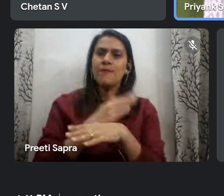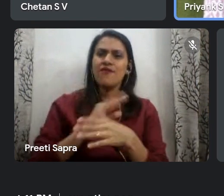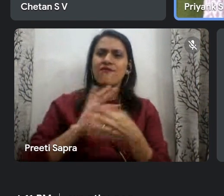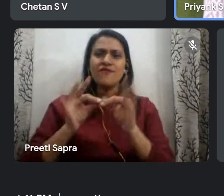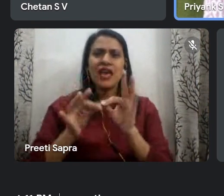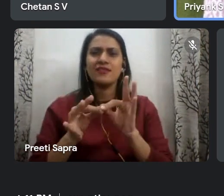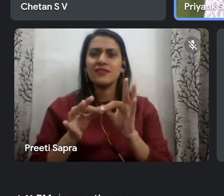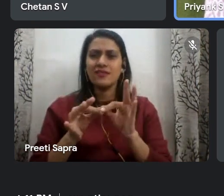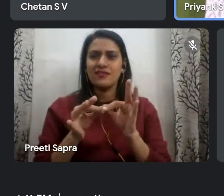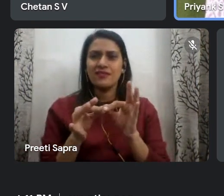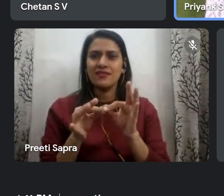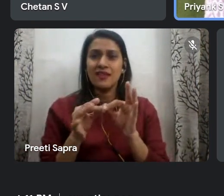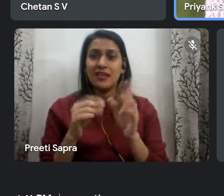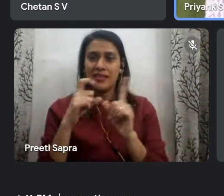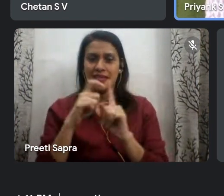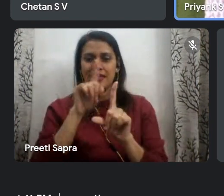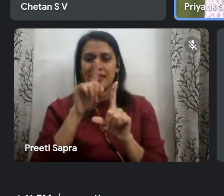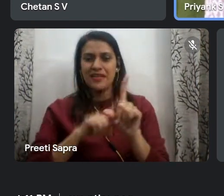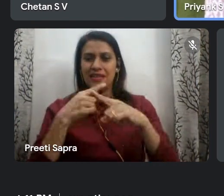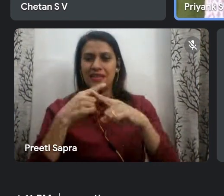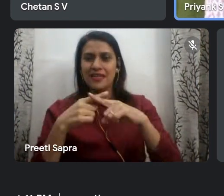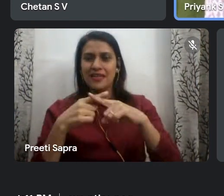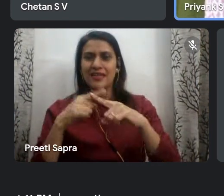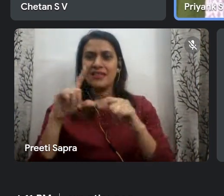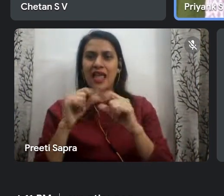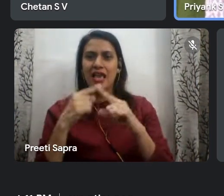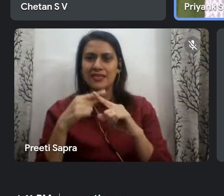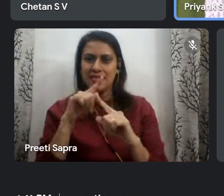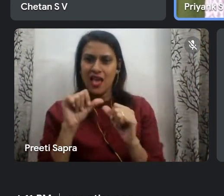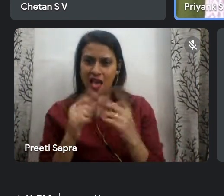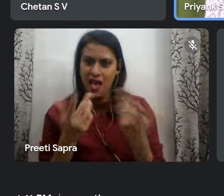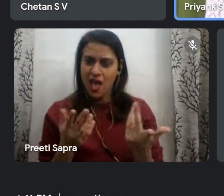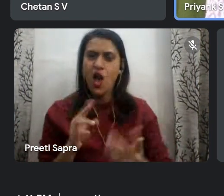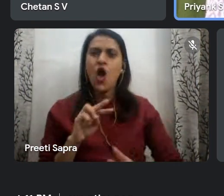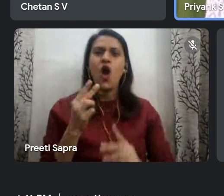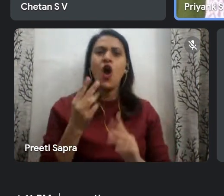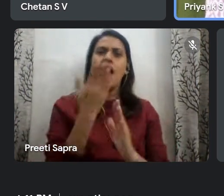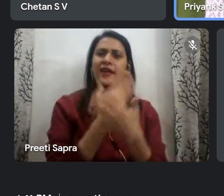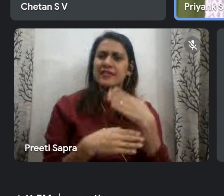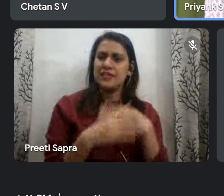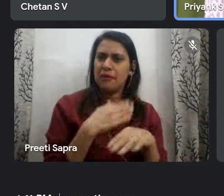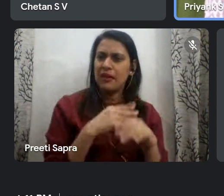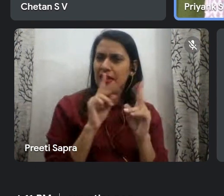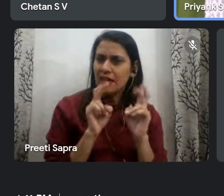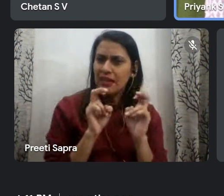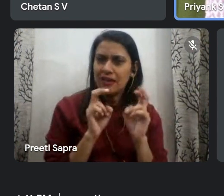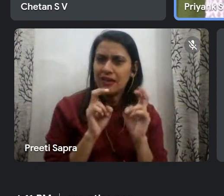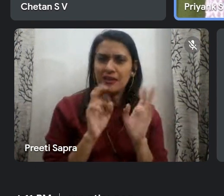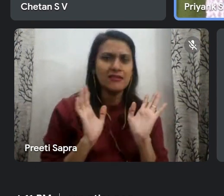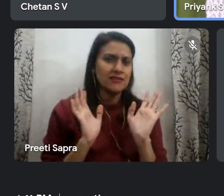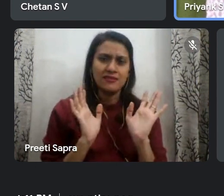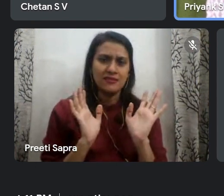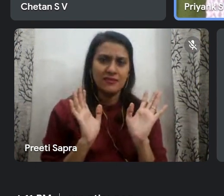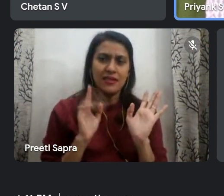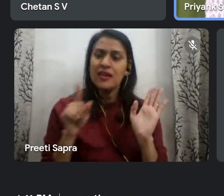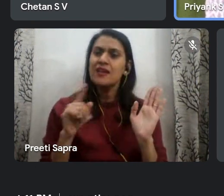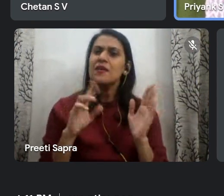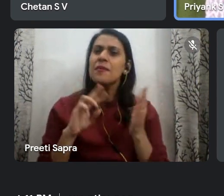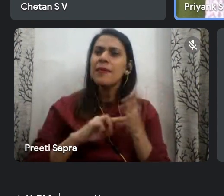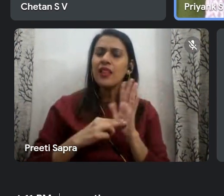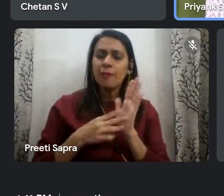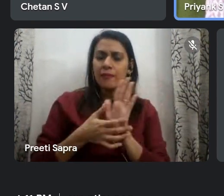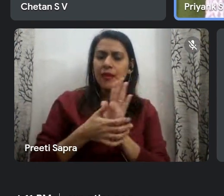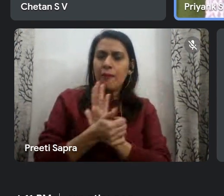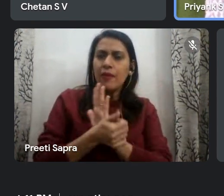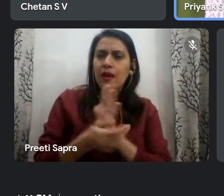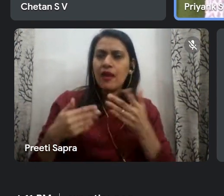with dyslexia, for example, or disability, because I don't think it's about the lack of an ability.